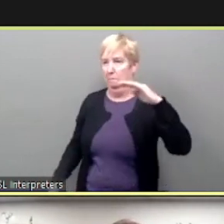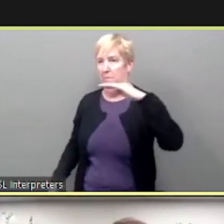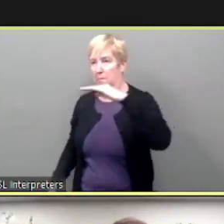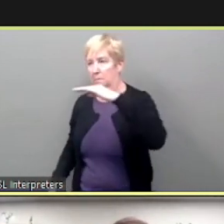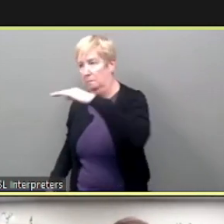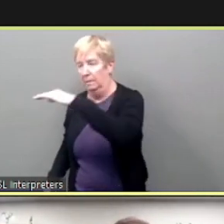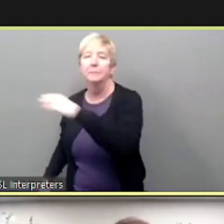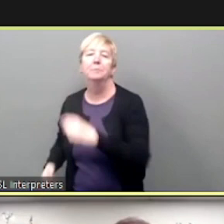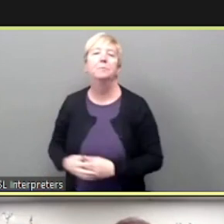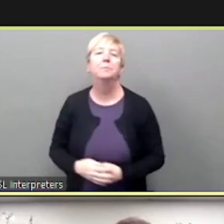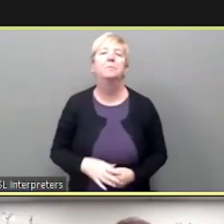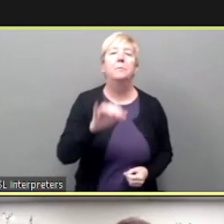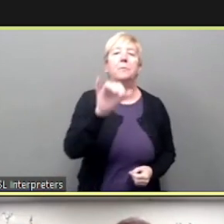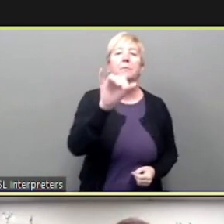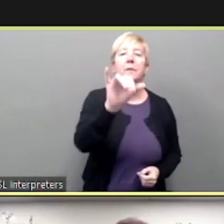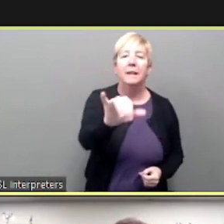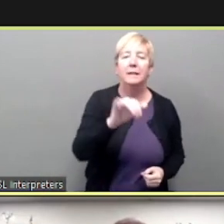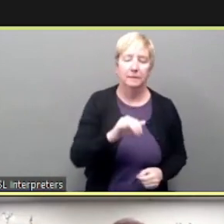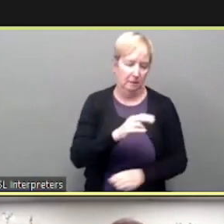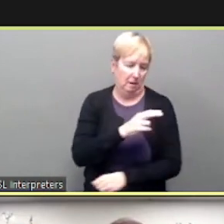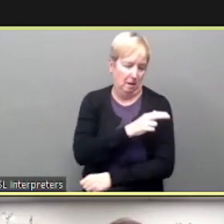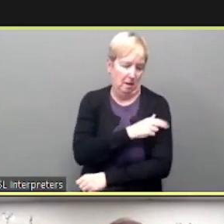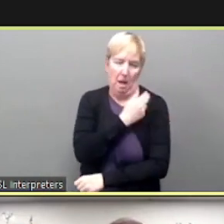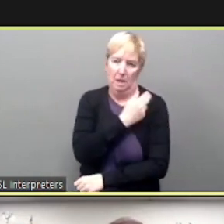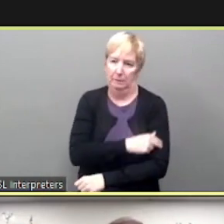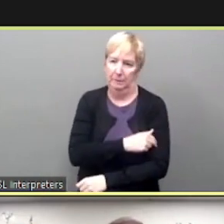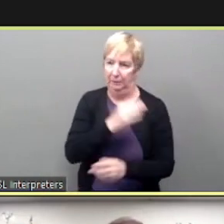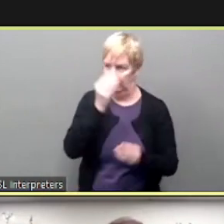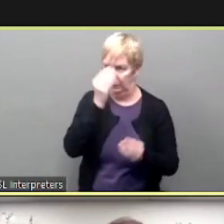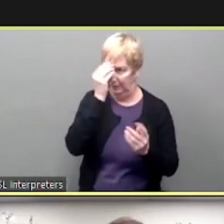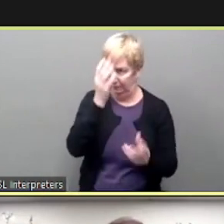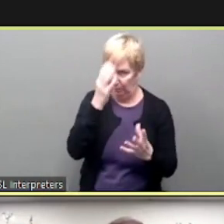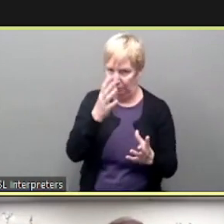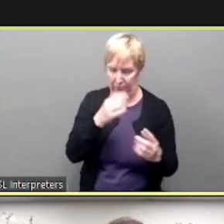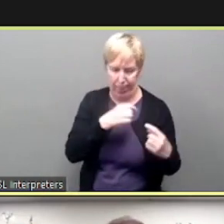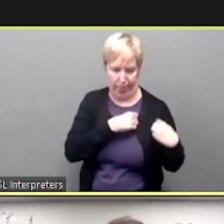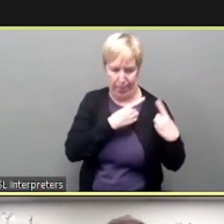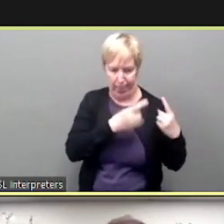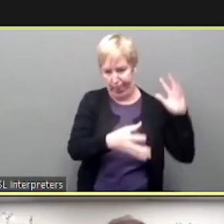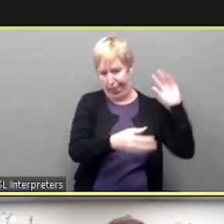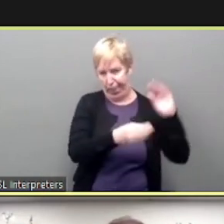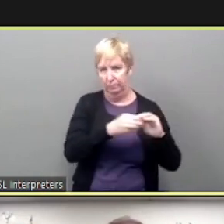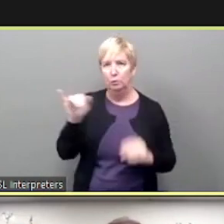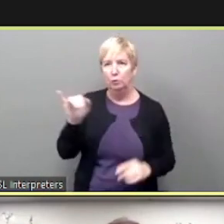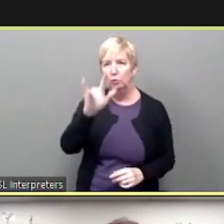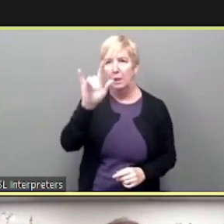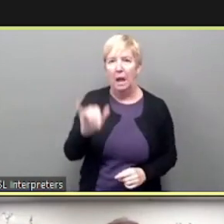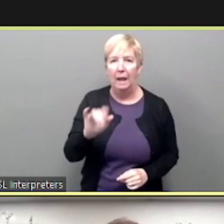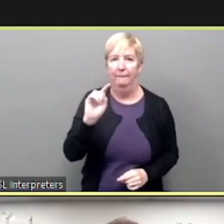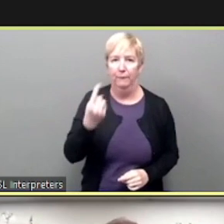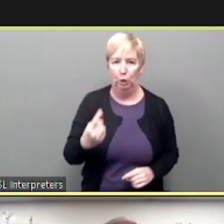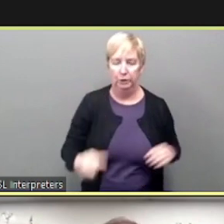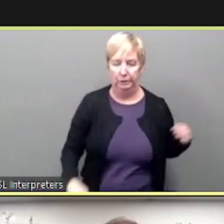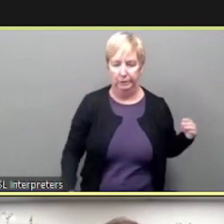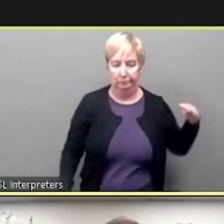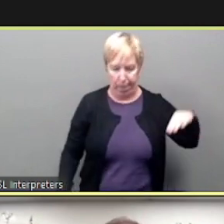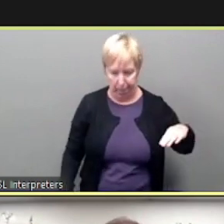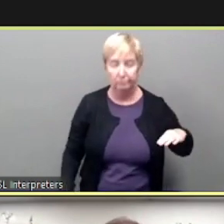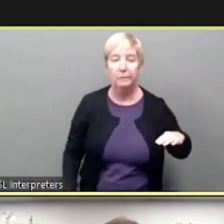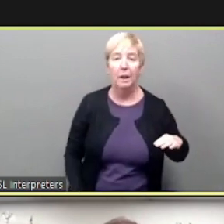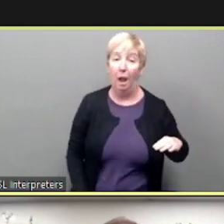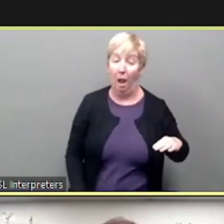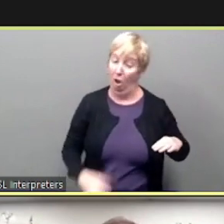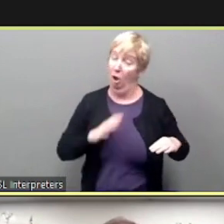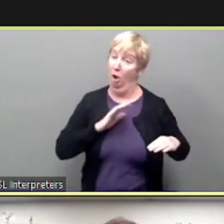the hospitalization data since about July 1st. And you can see we've gone back up. We had that